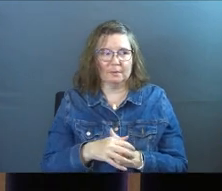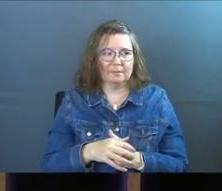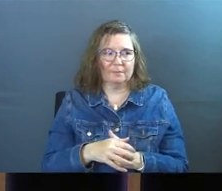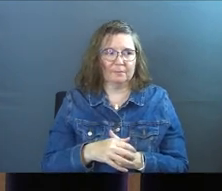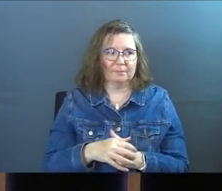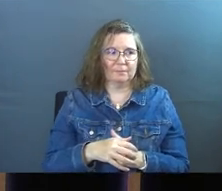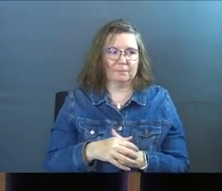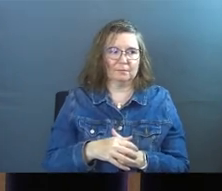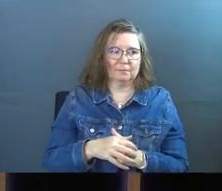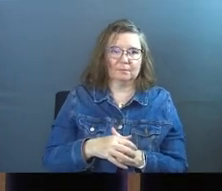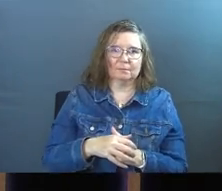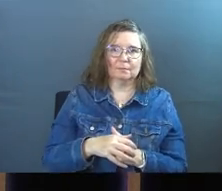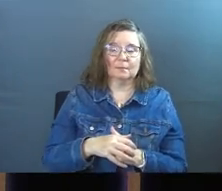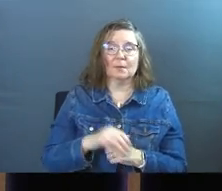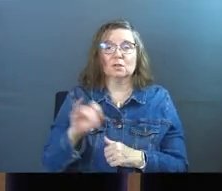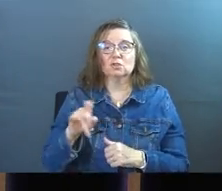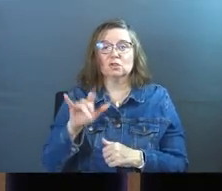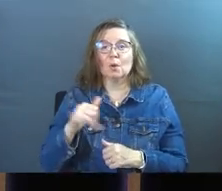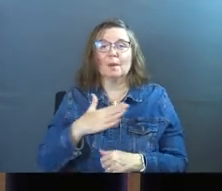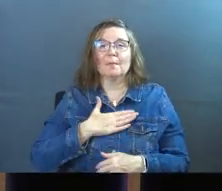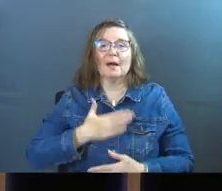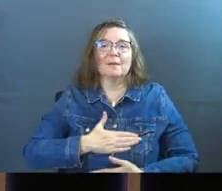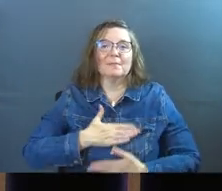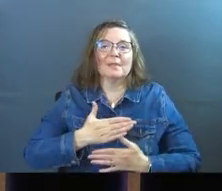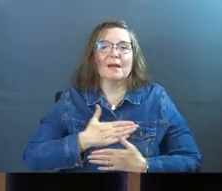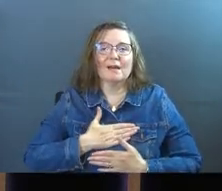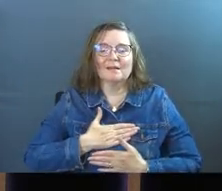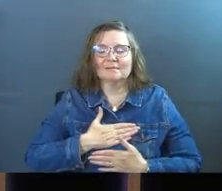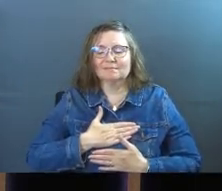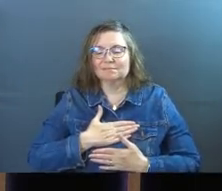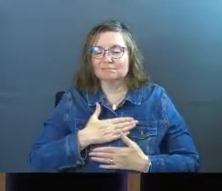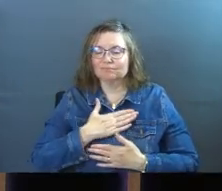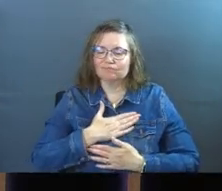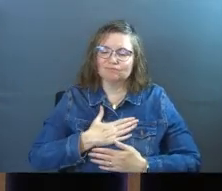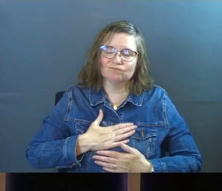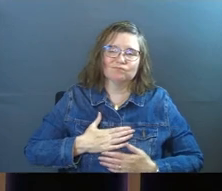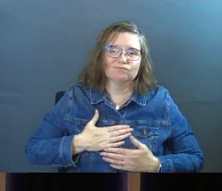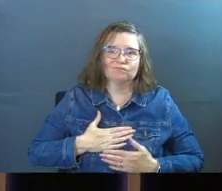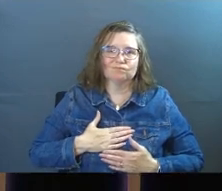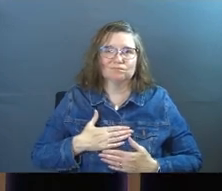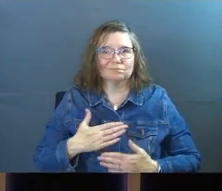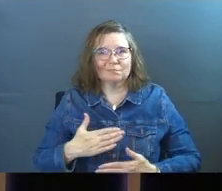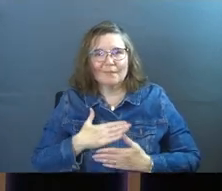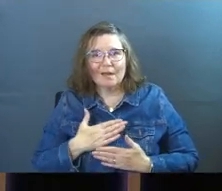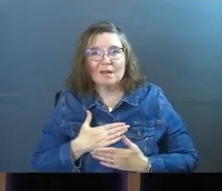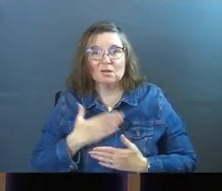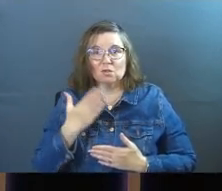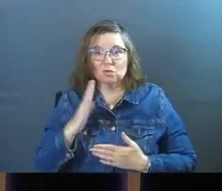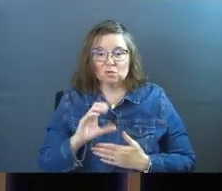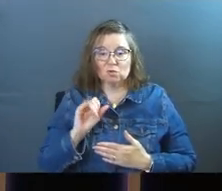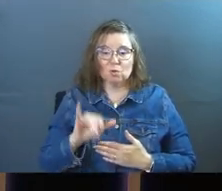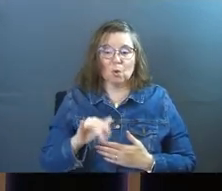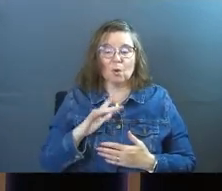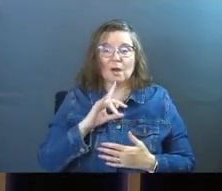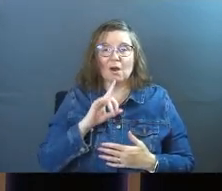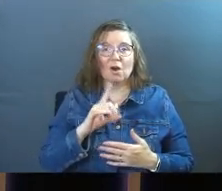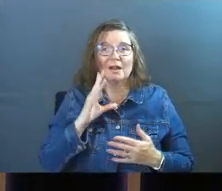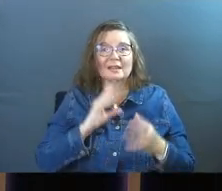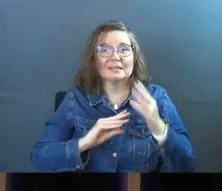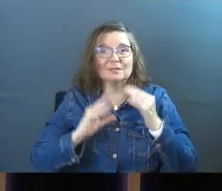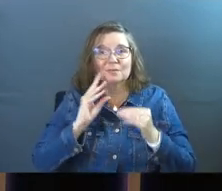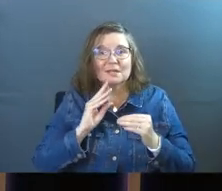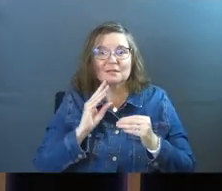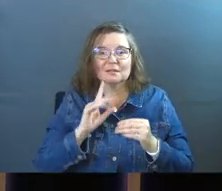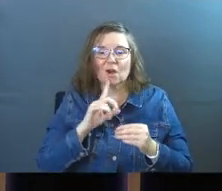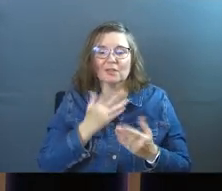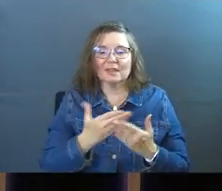joy? Joy is my pleasure. Joy is my happiness. Joy is what makes me happy. Joy is the